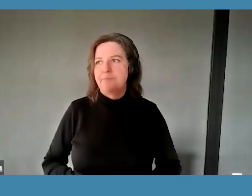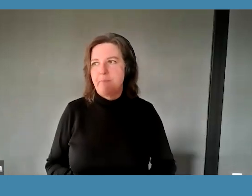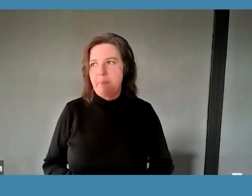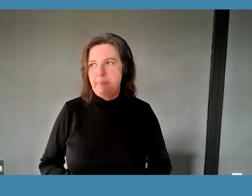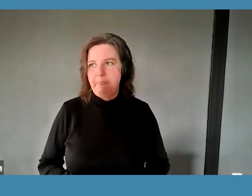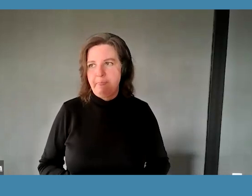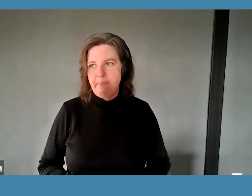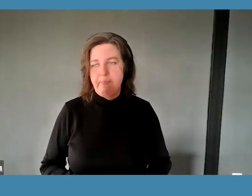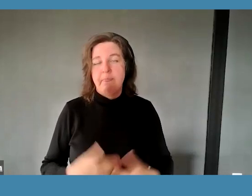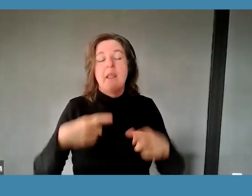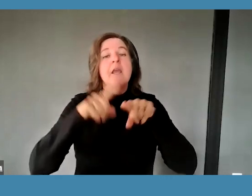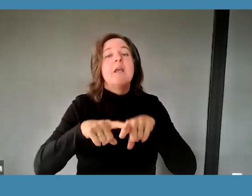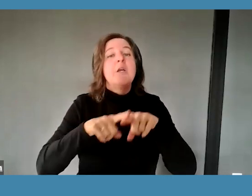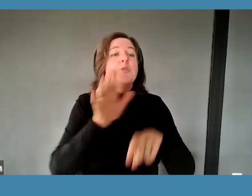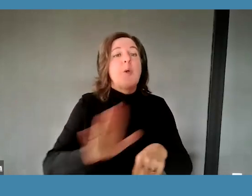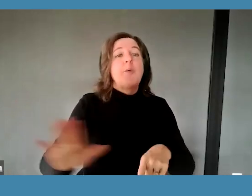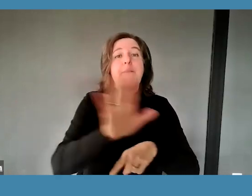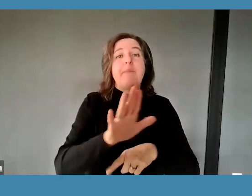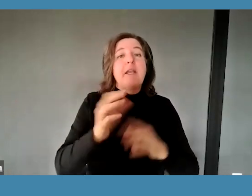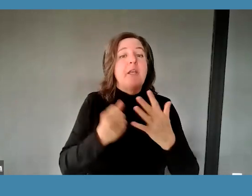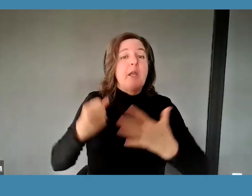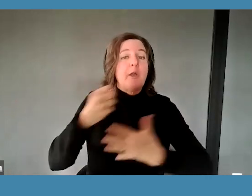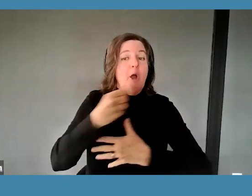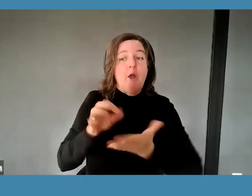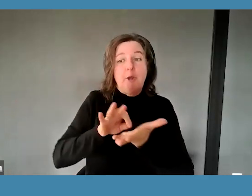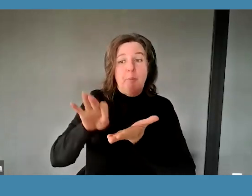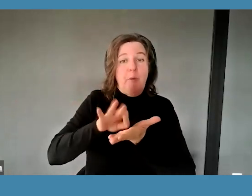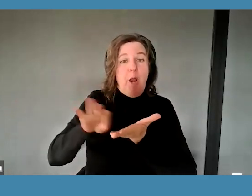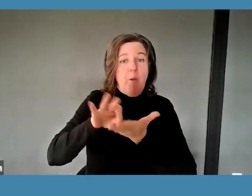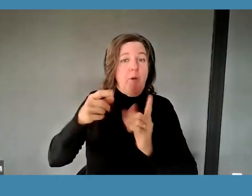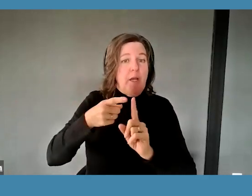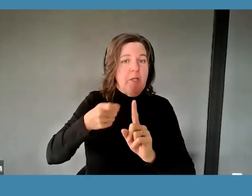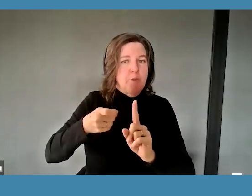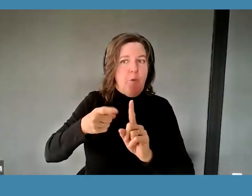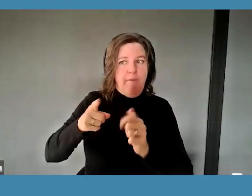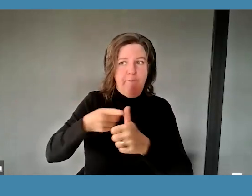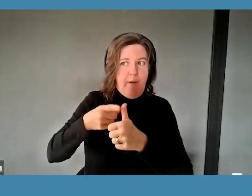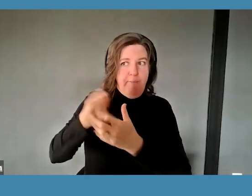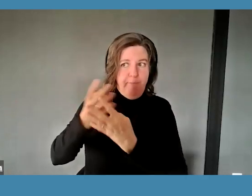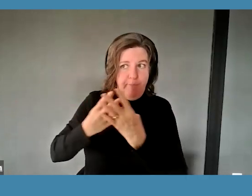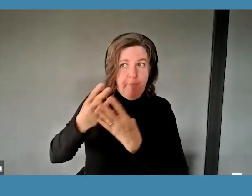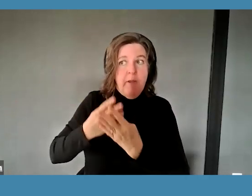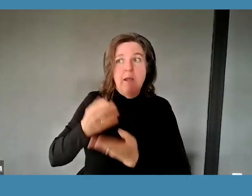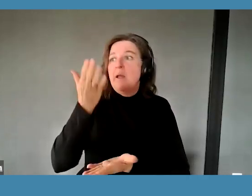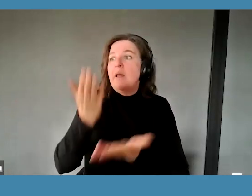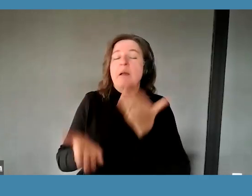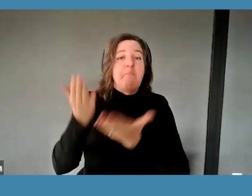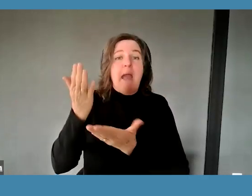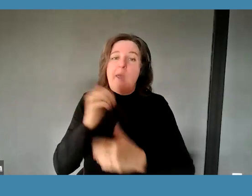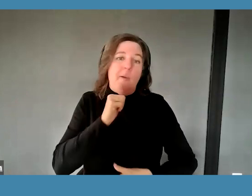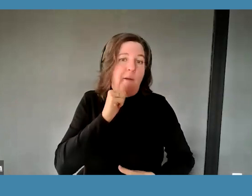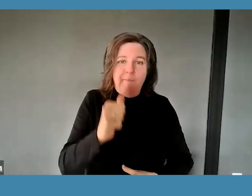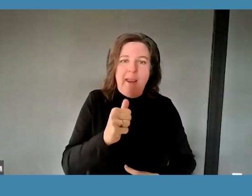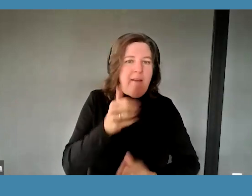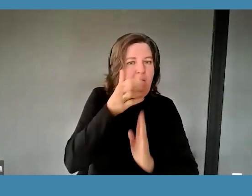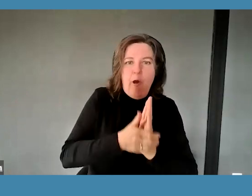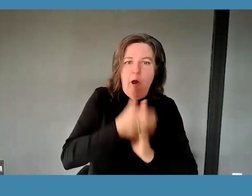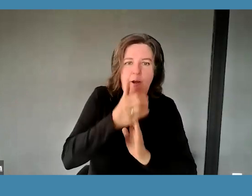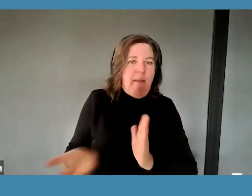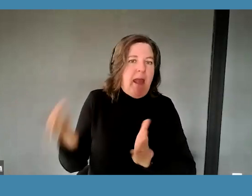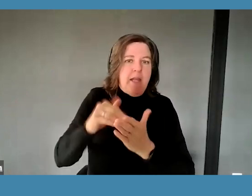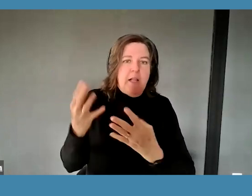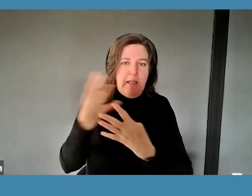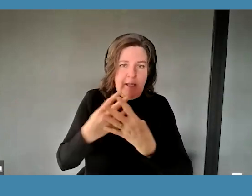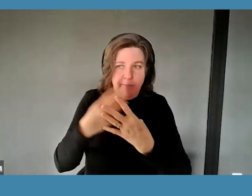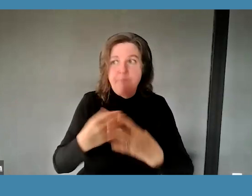depending on what priority score you received initially, you may or may not be automatically rescreened. So if you were in categories